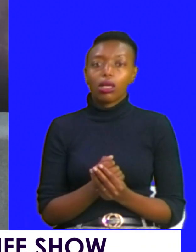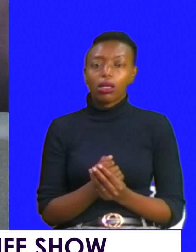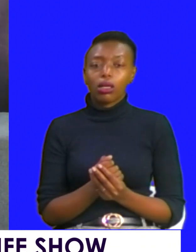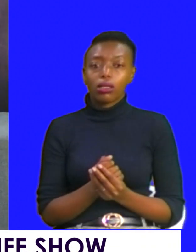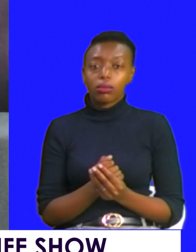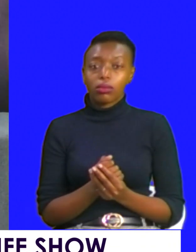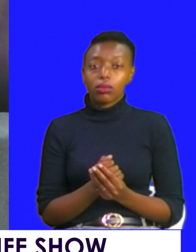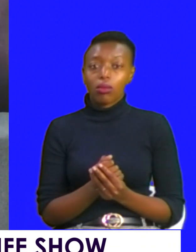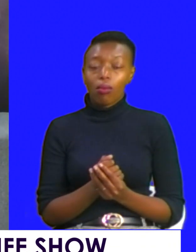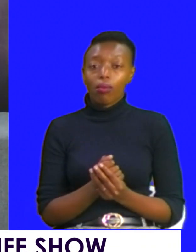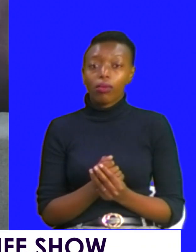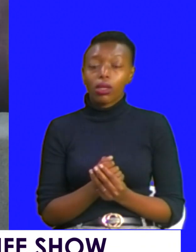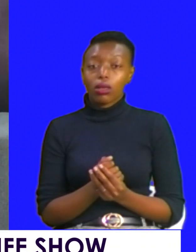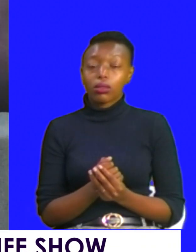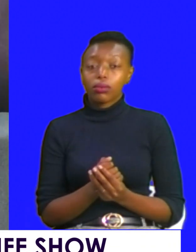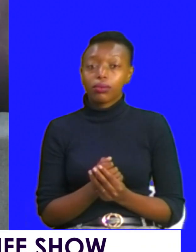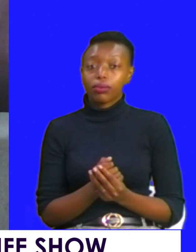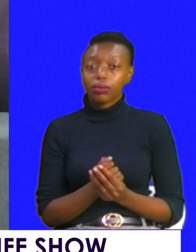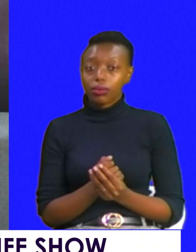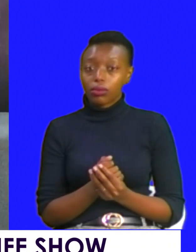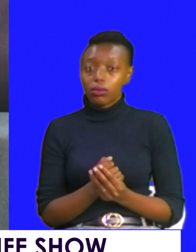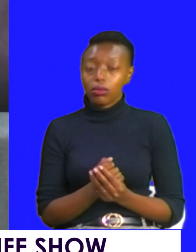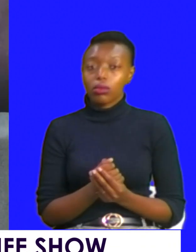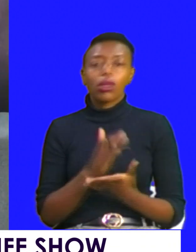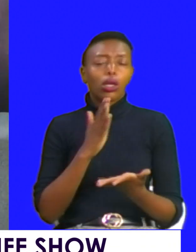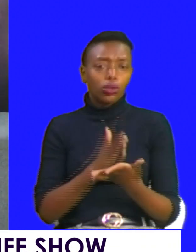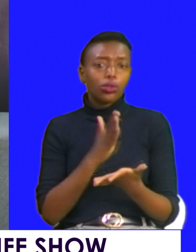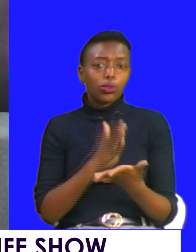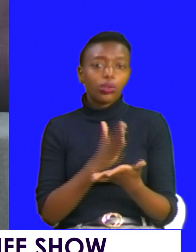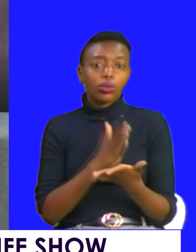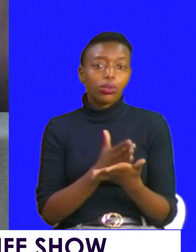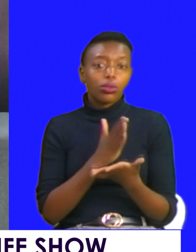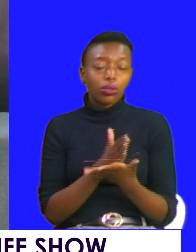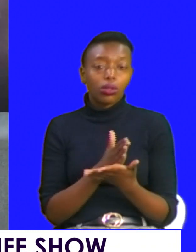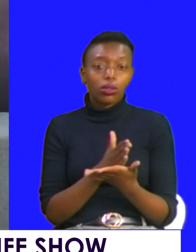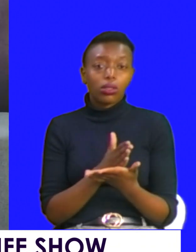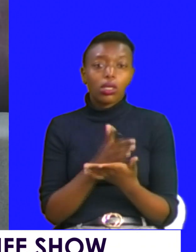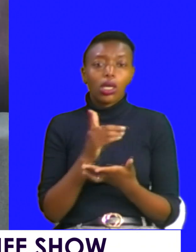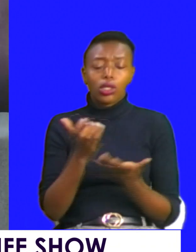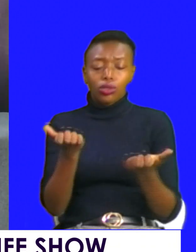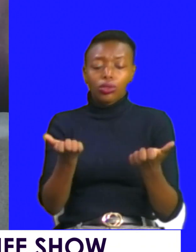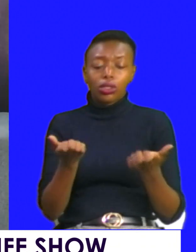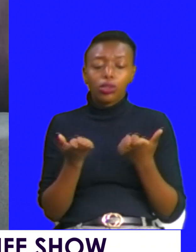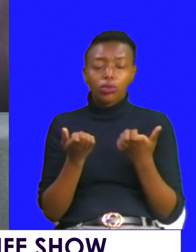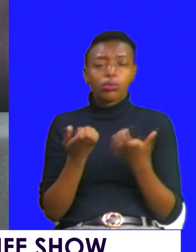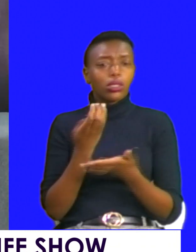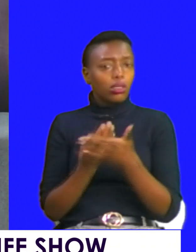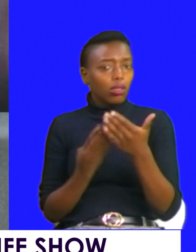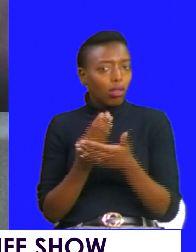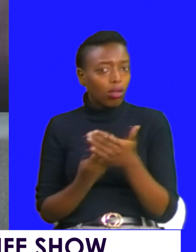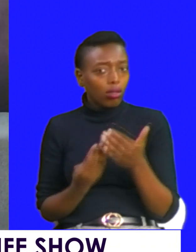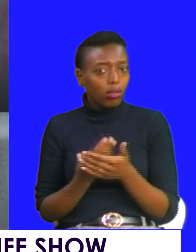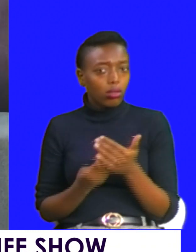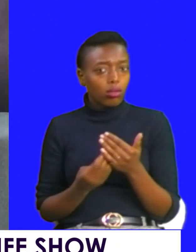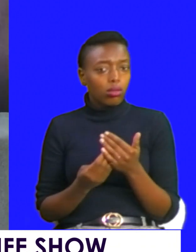other one at the same time. Yes. Yeah, so that's right. So you just need to be careful. But Jonah,